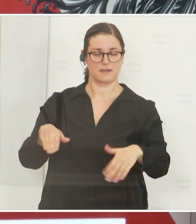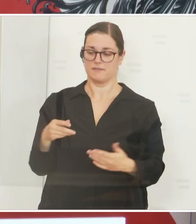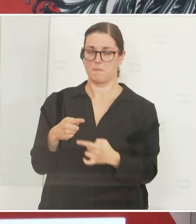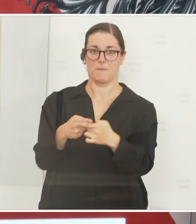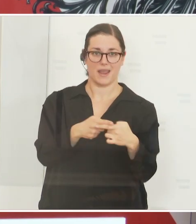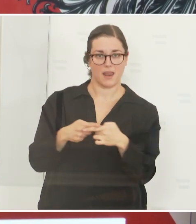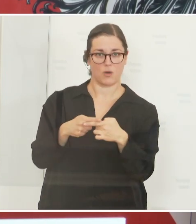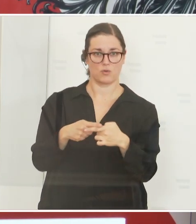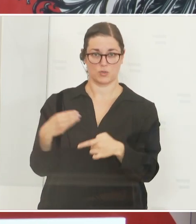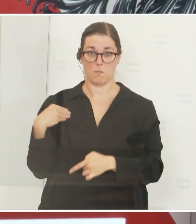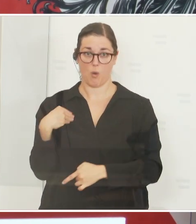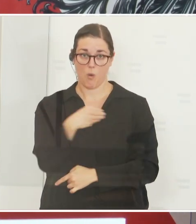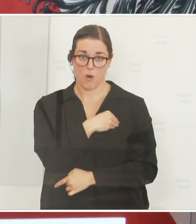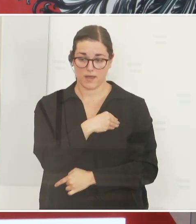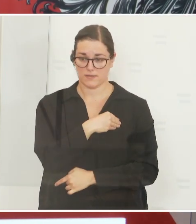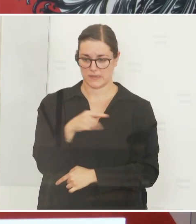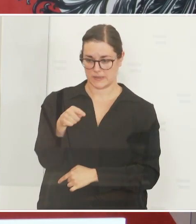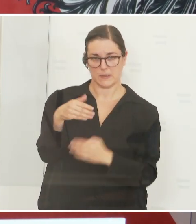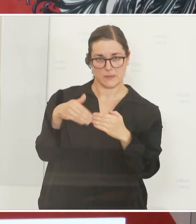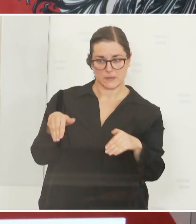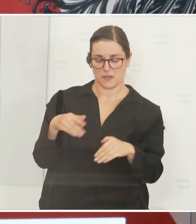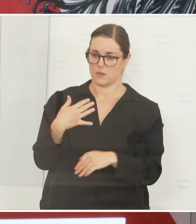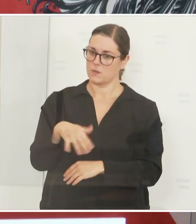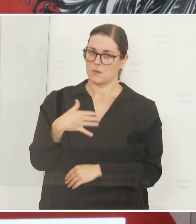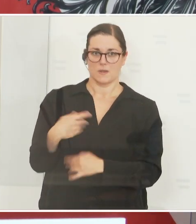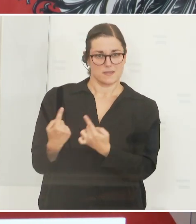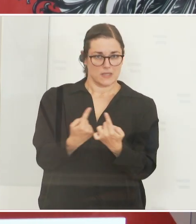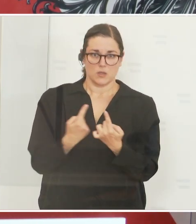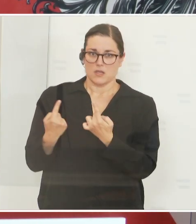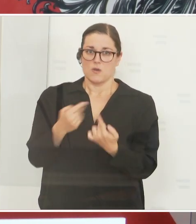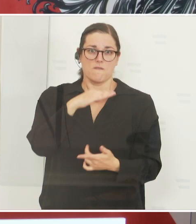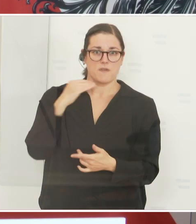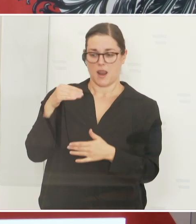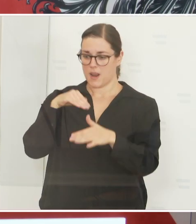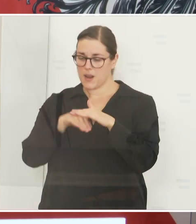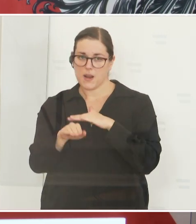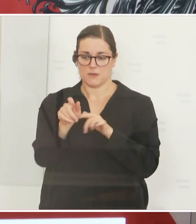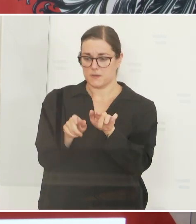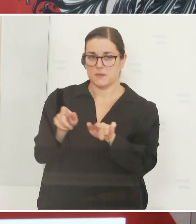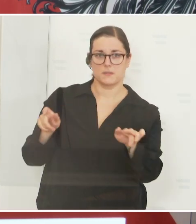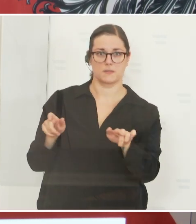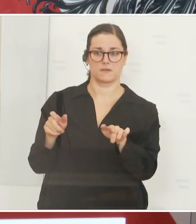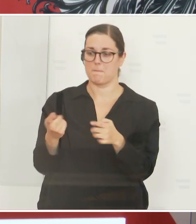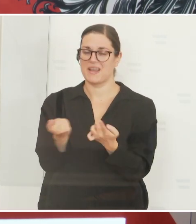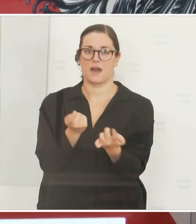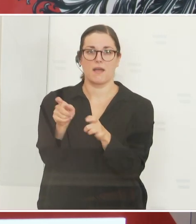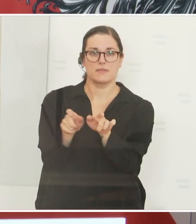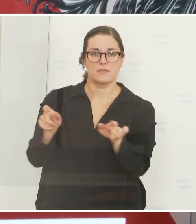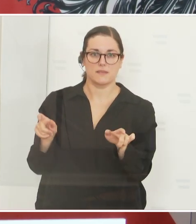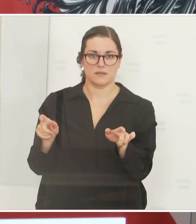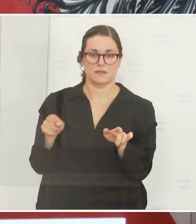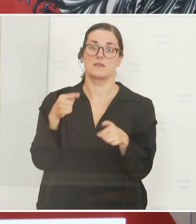Poland and the continued cynical misuse of migrants as weapons against the European Union prove